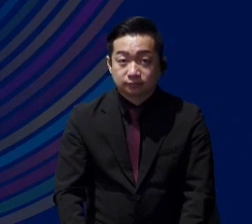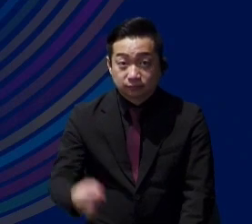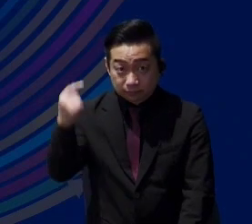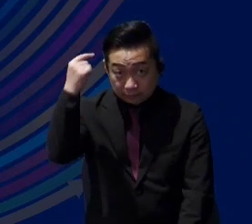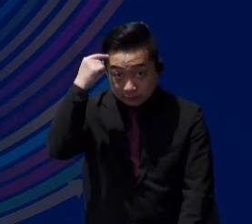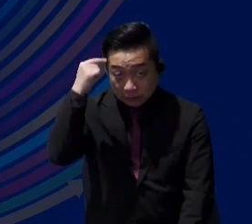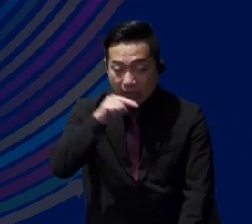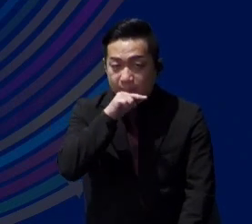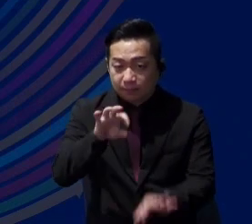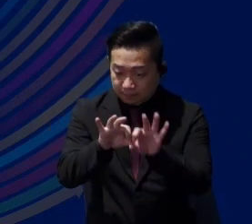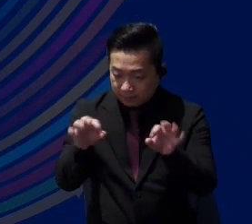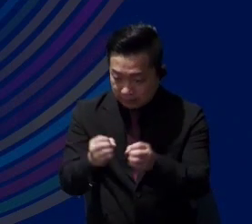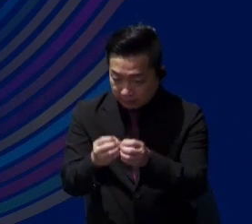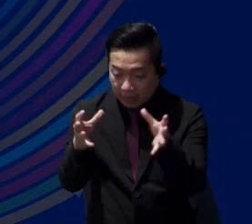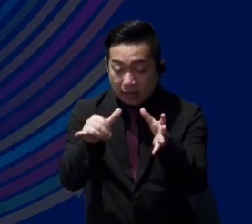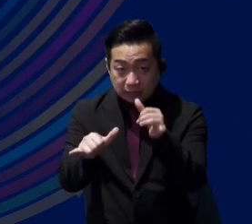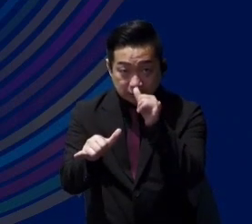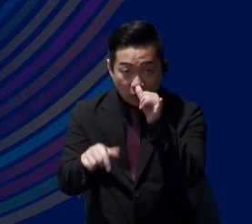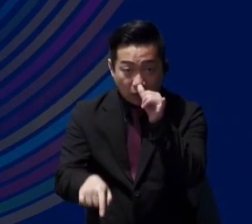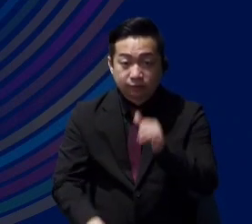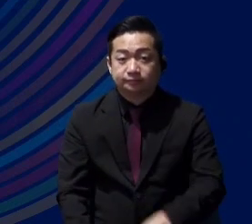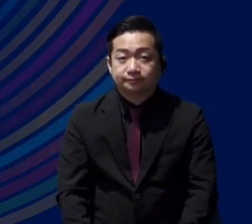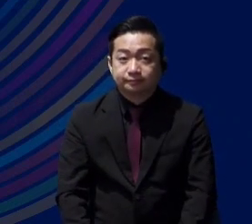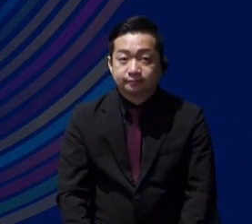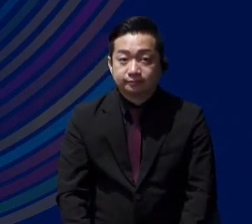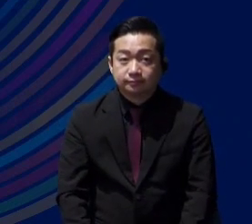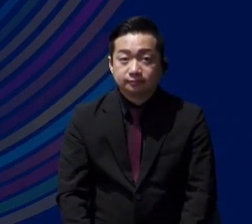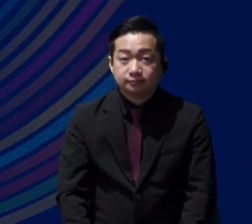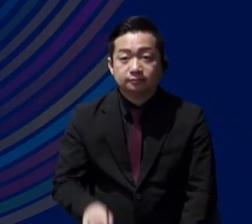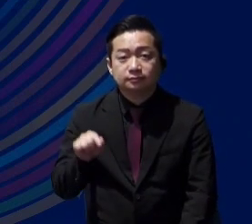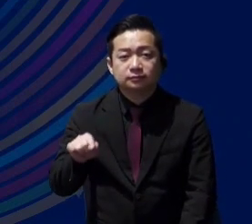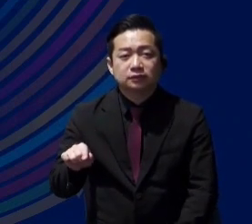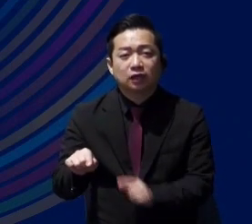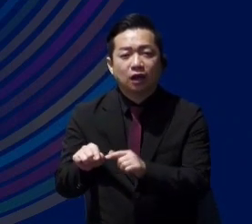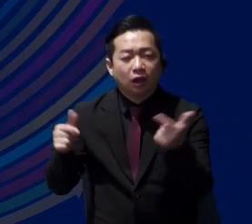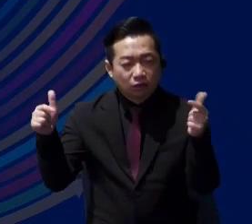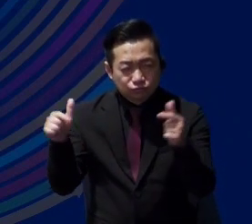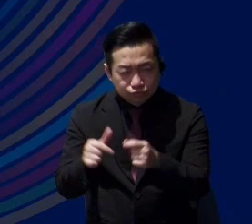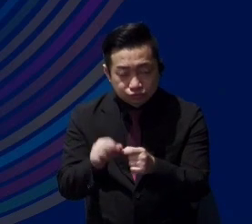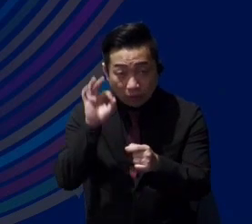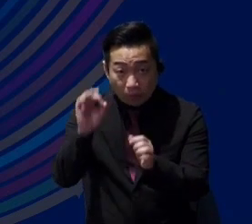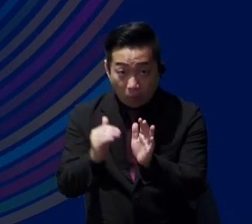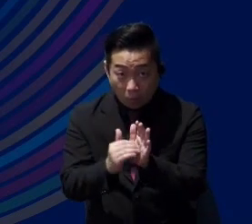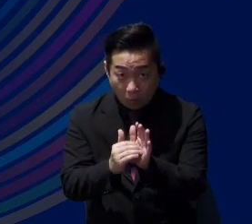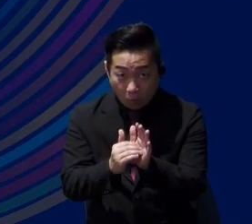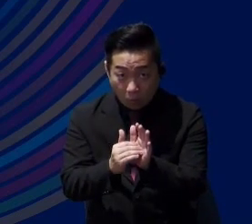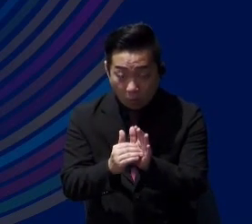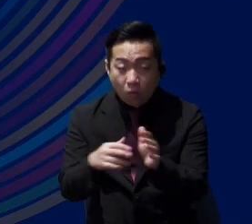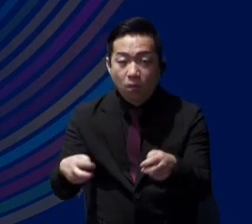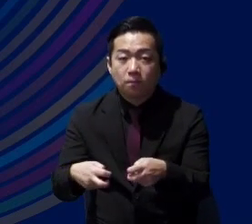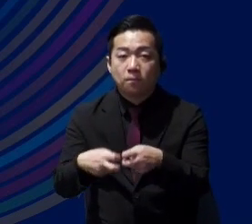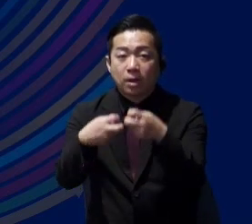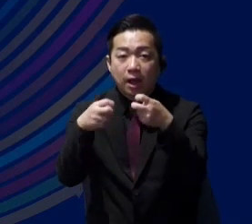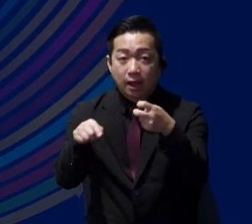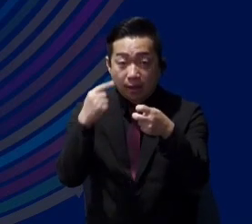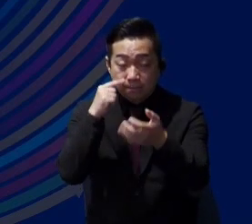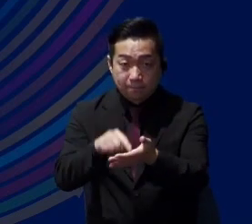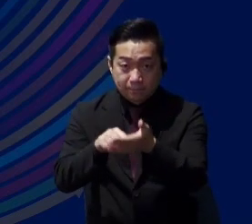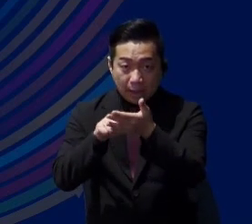and the transport road injury, and then go to the